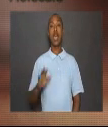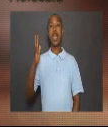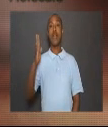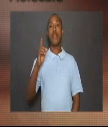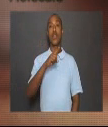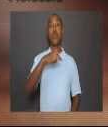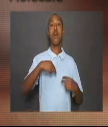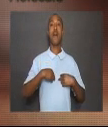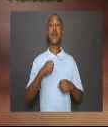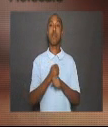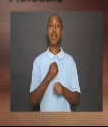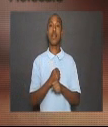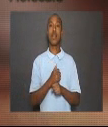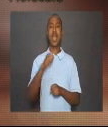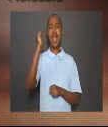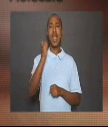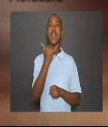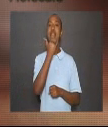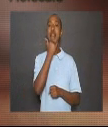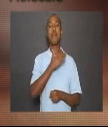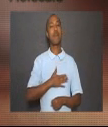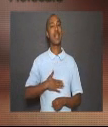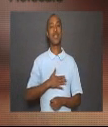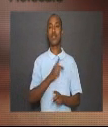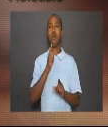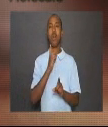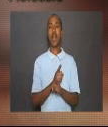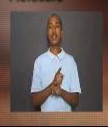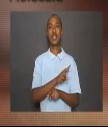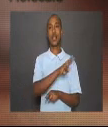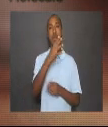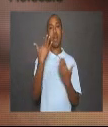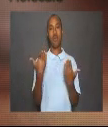have made any errors, please correct them now.